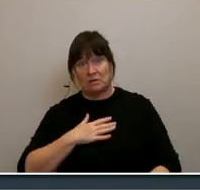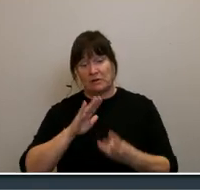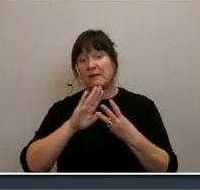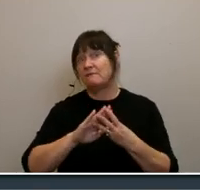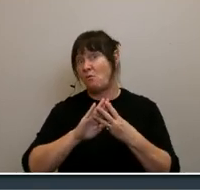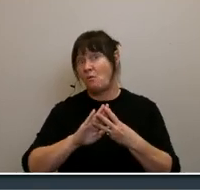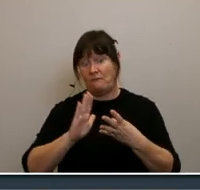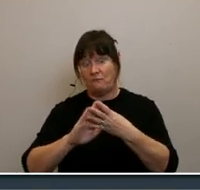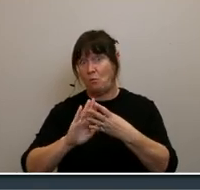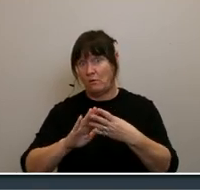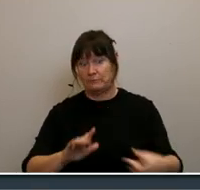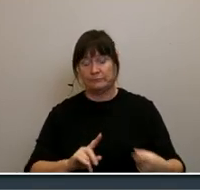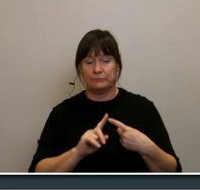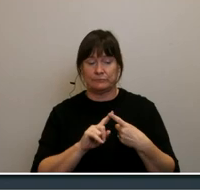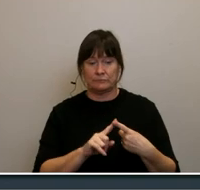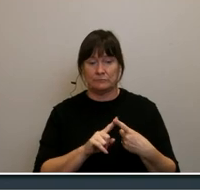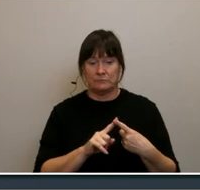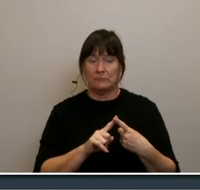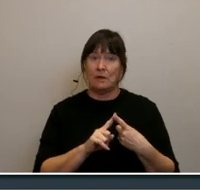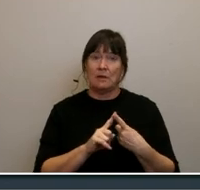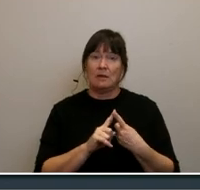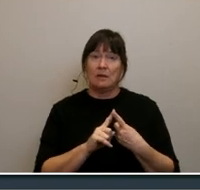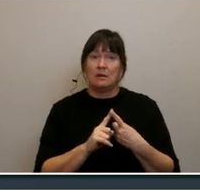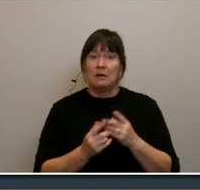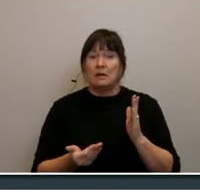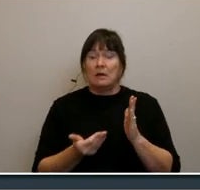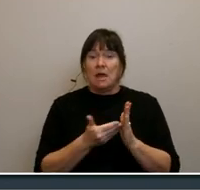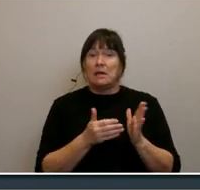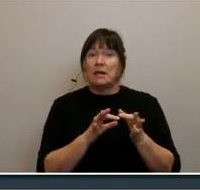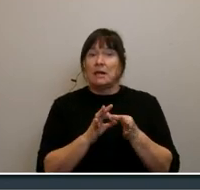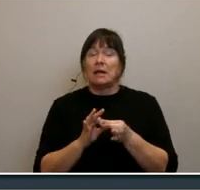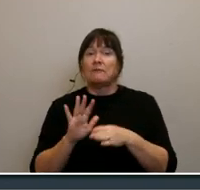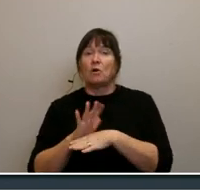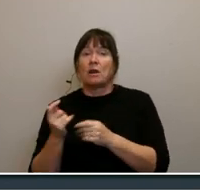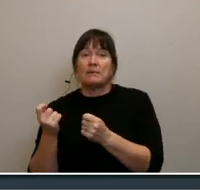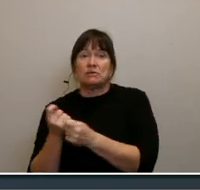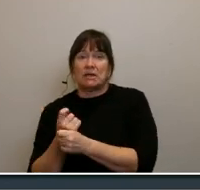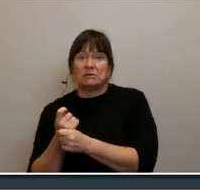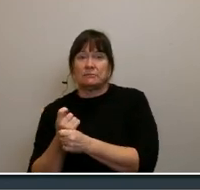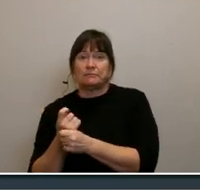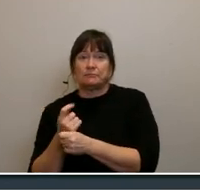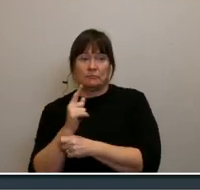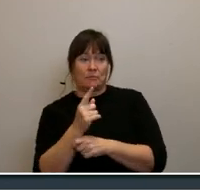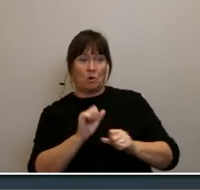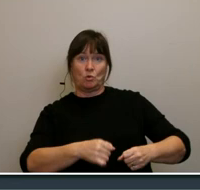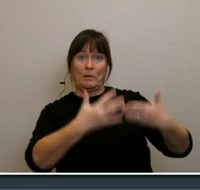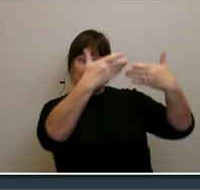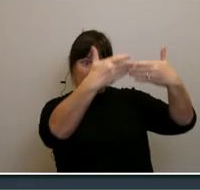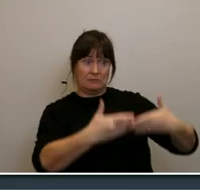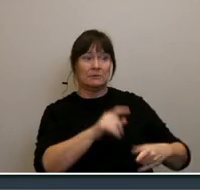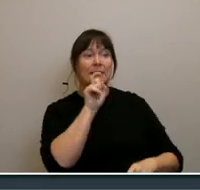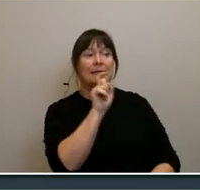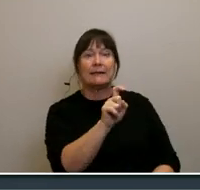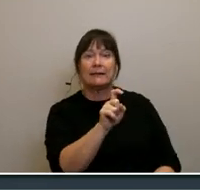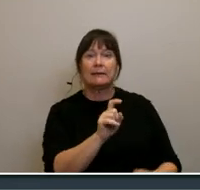as follows. Firstly, by adding a link for climate change on the front page of the council's website